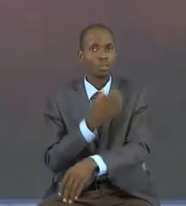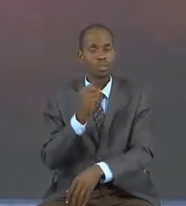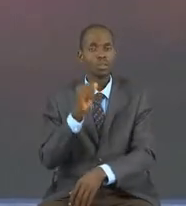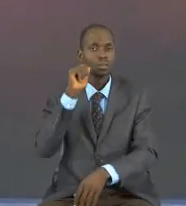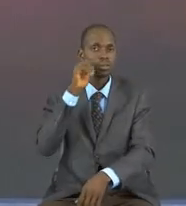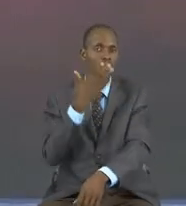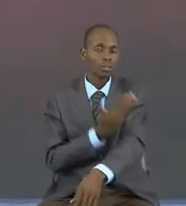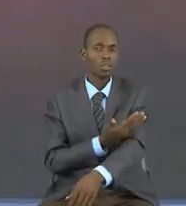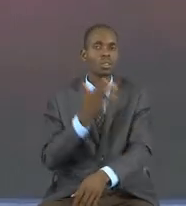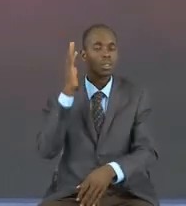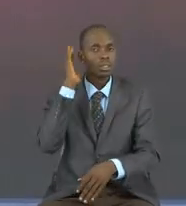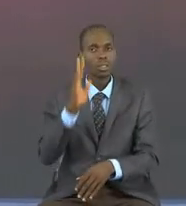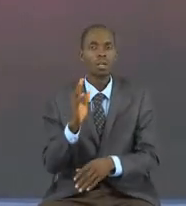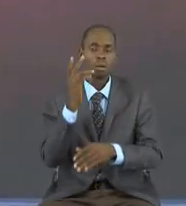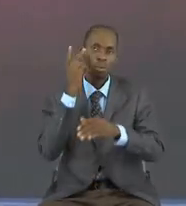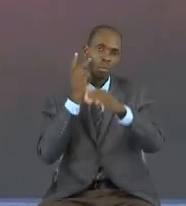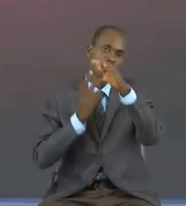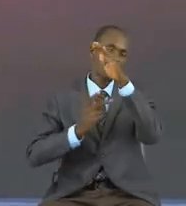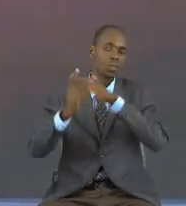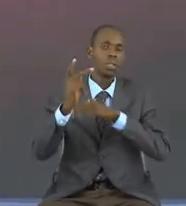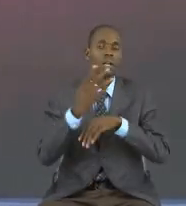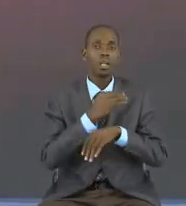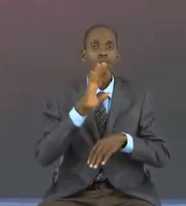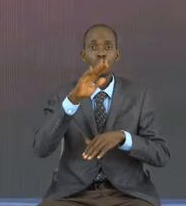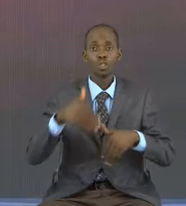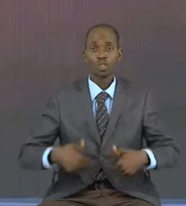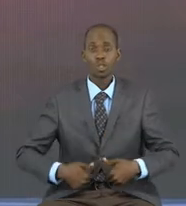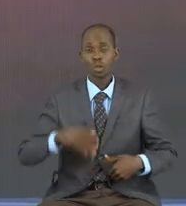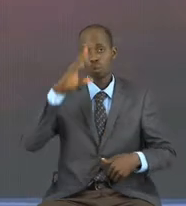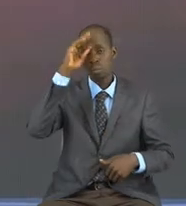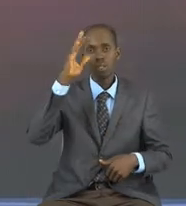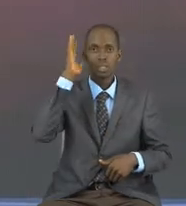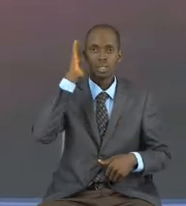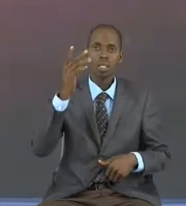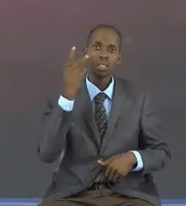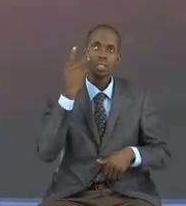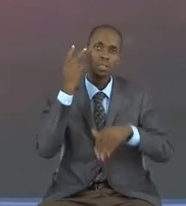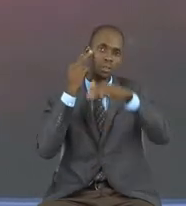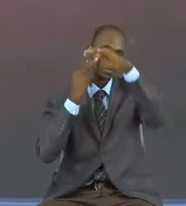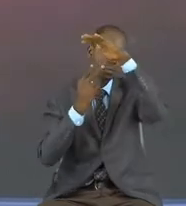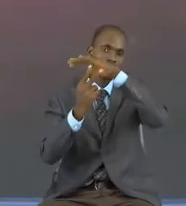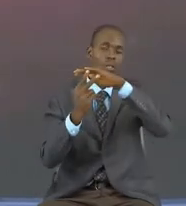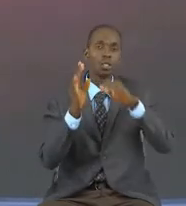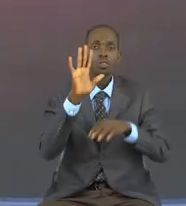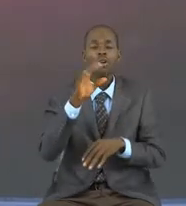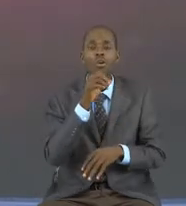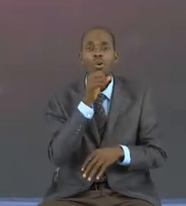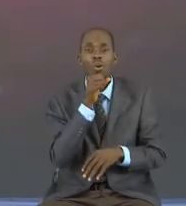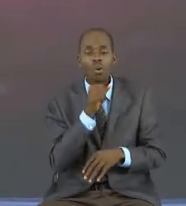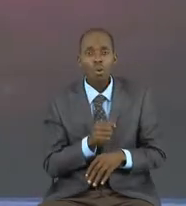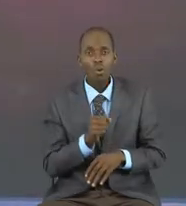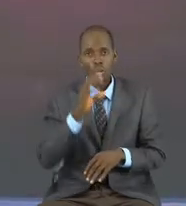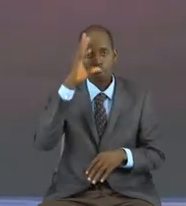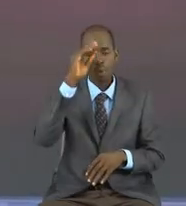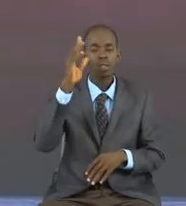prophesy, and your young men shall see visions, and your old men shall dream dreams.